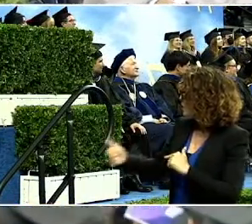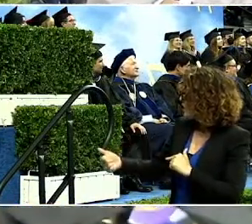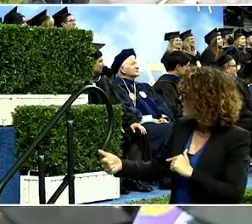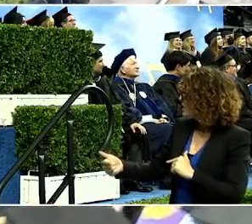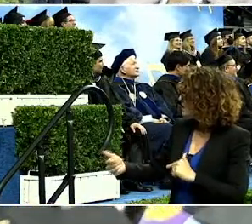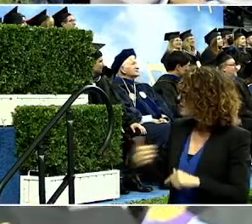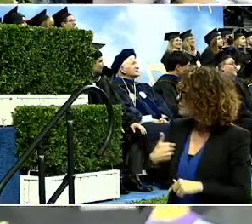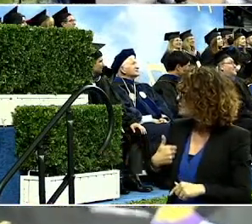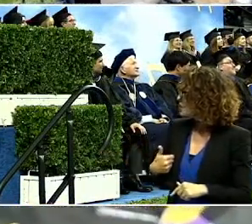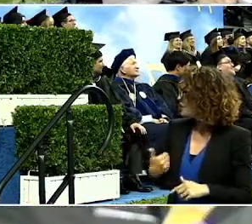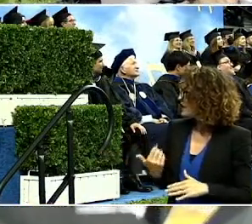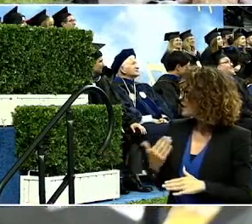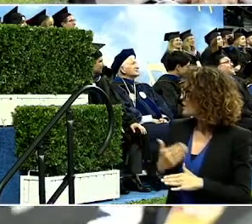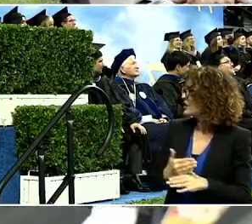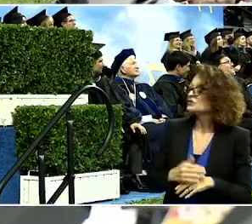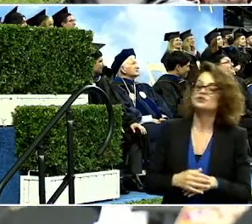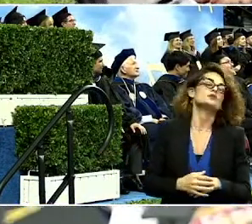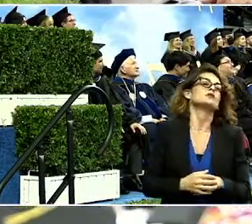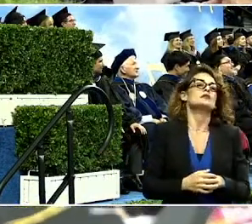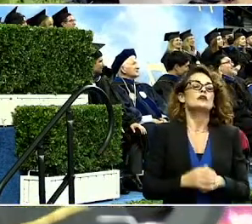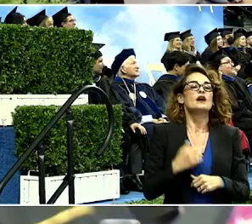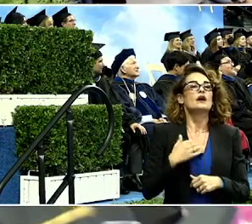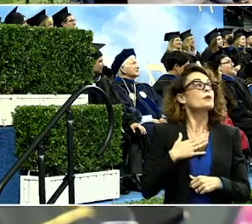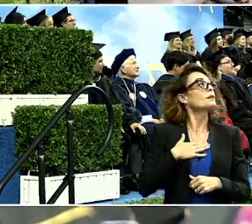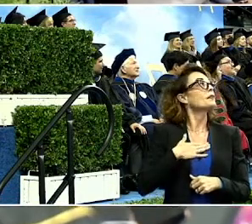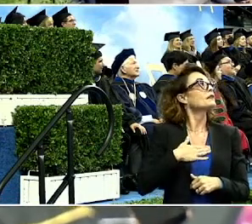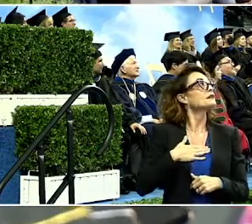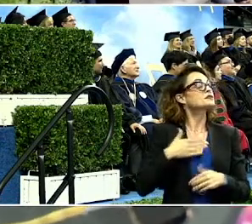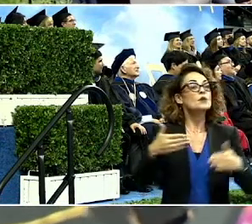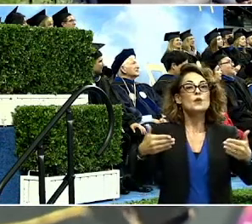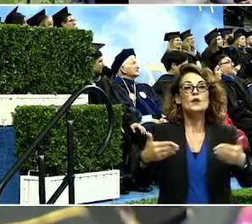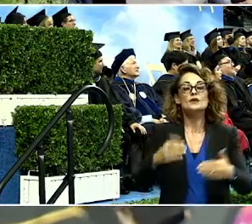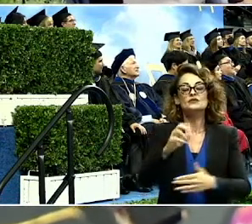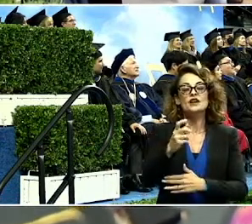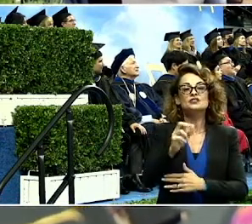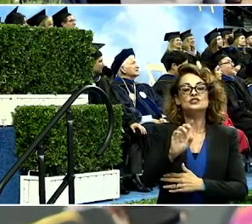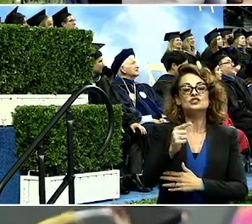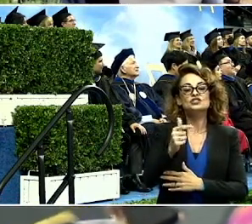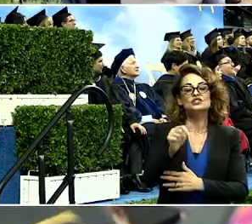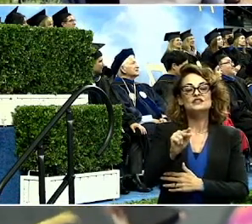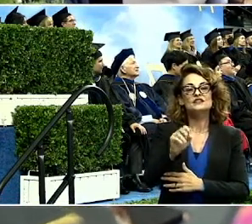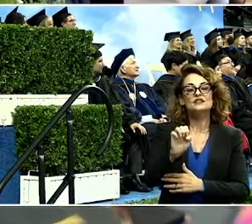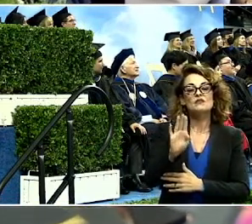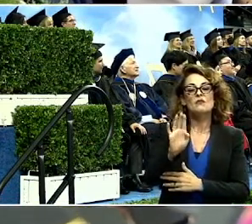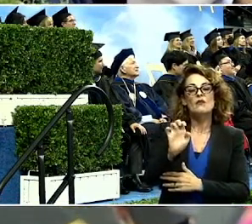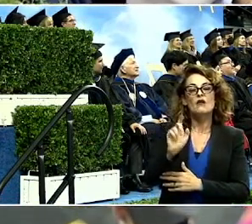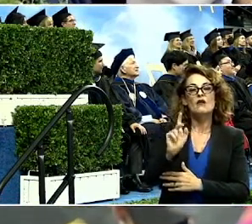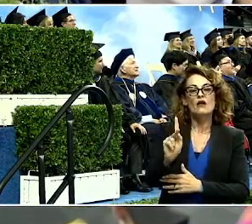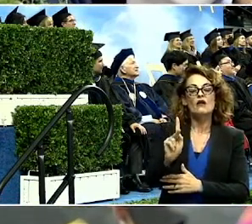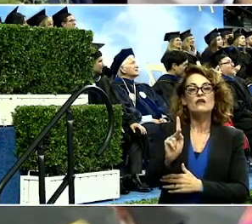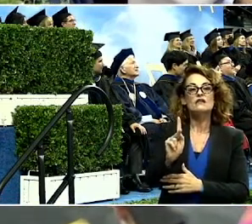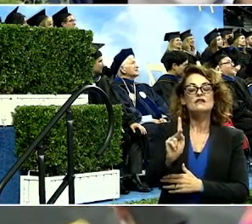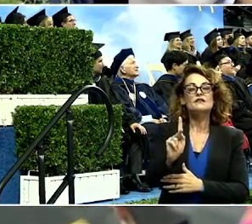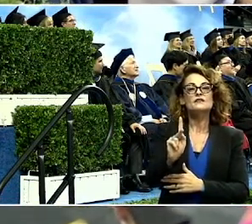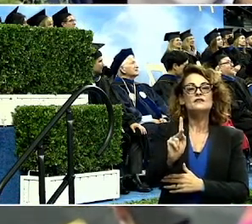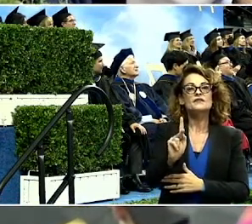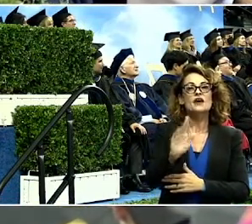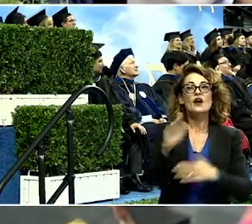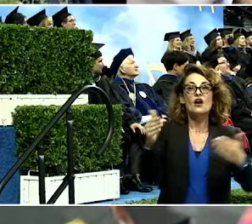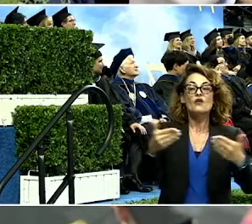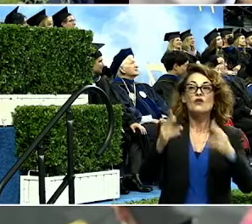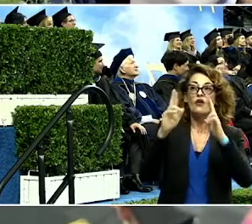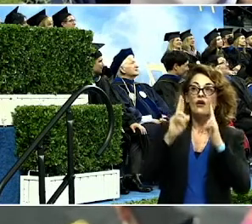I'd like to welcome our Chancellor, Jean Block, our faculty who taught us throughout this unforgettable journey, our honored